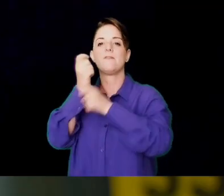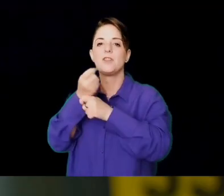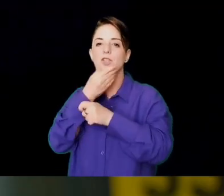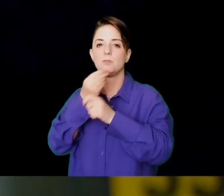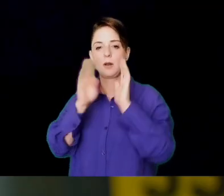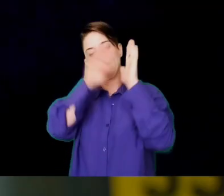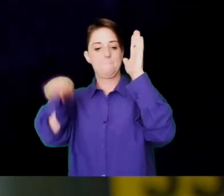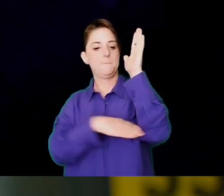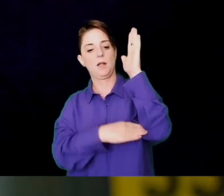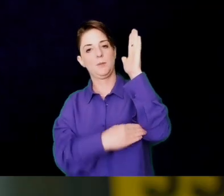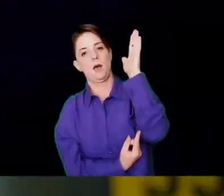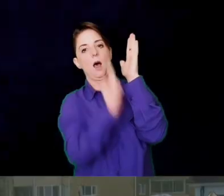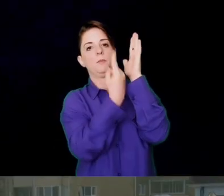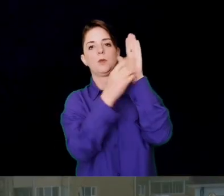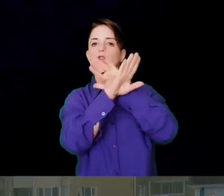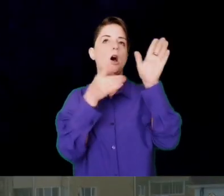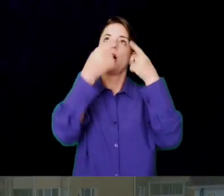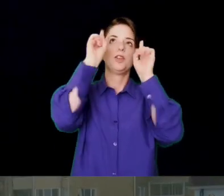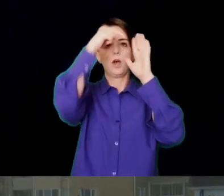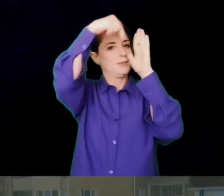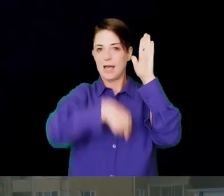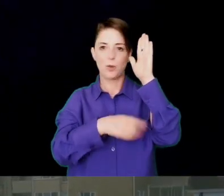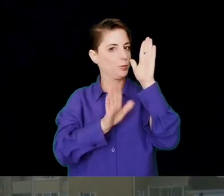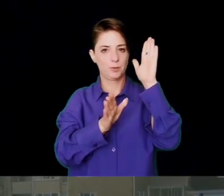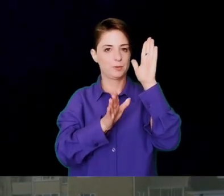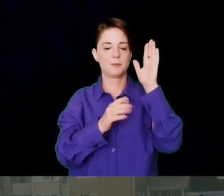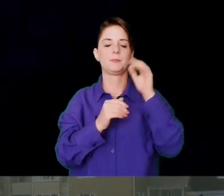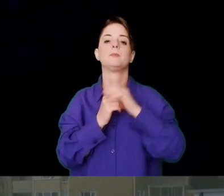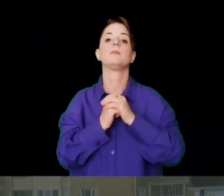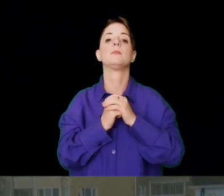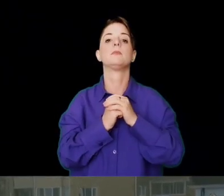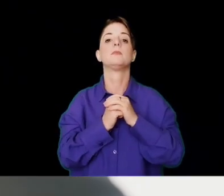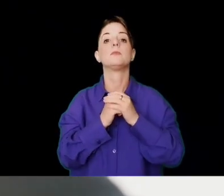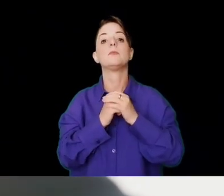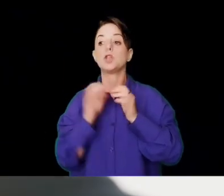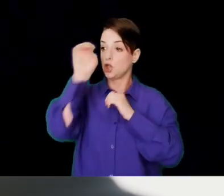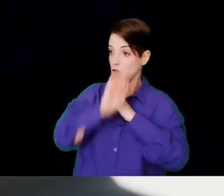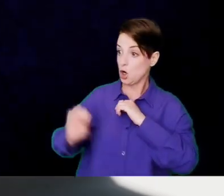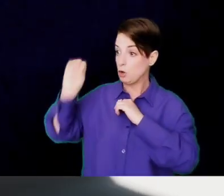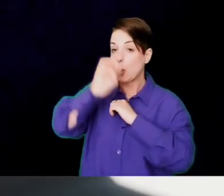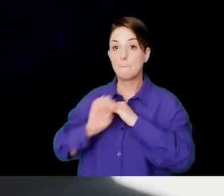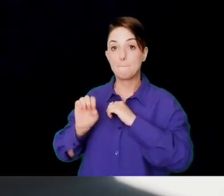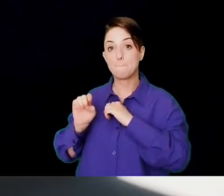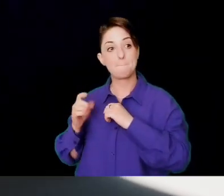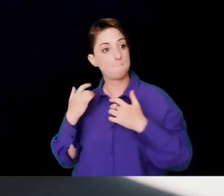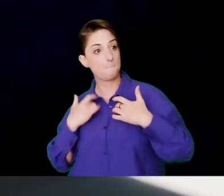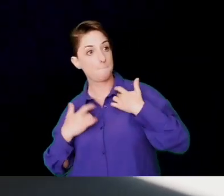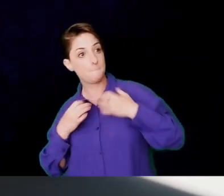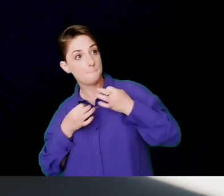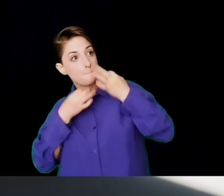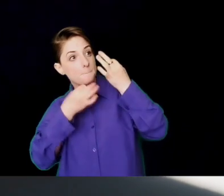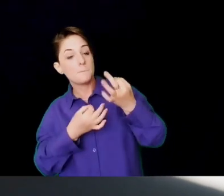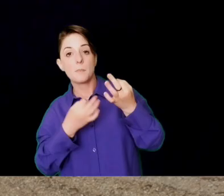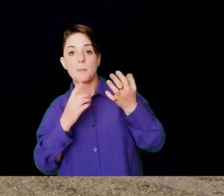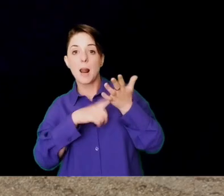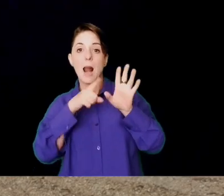up rather than the top down. Soon, other fishing communities, even from around Europe, became interested